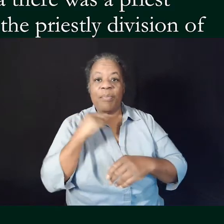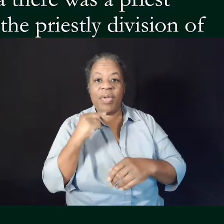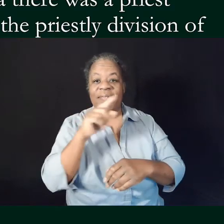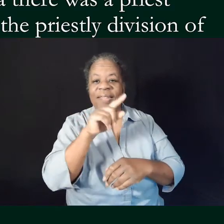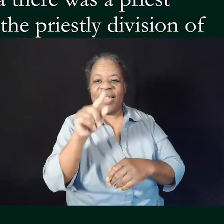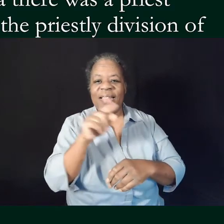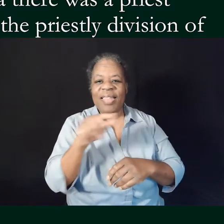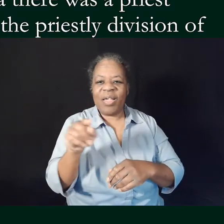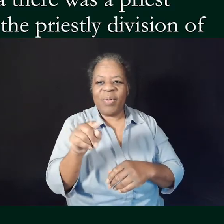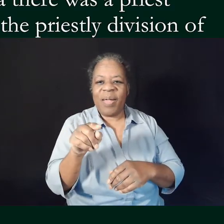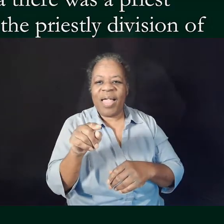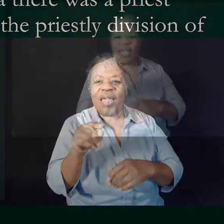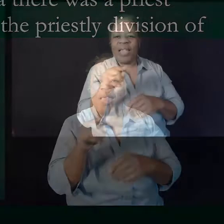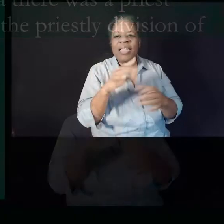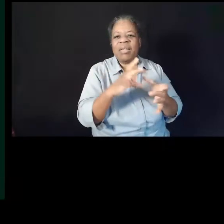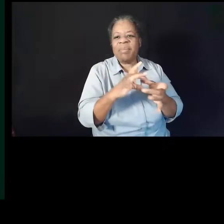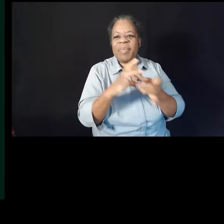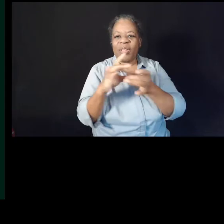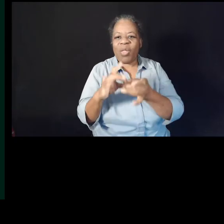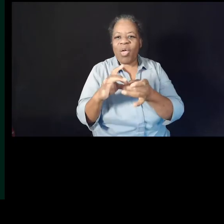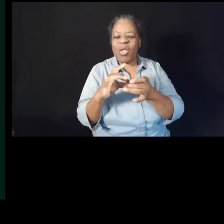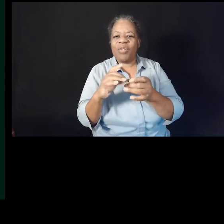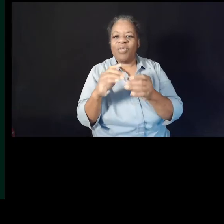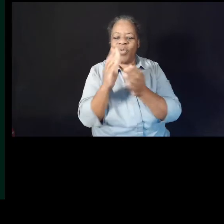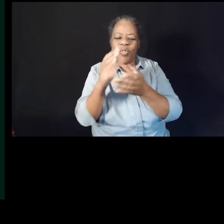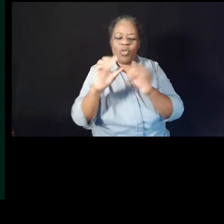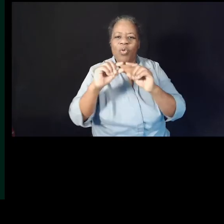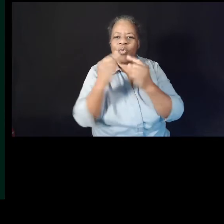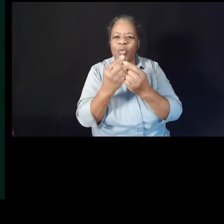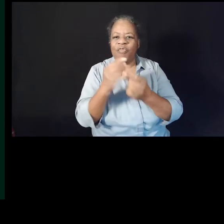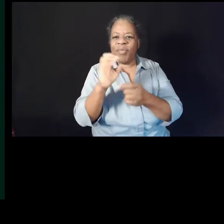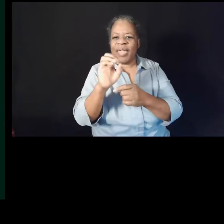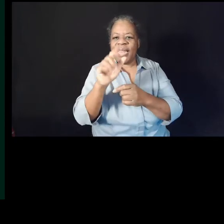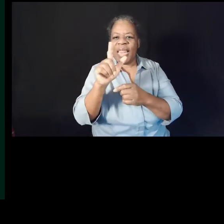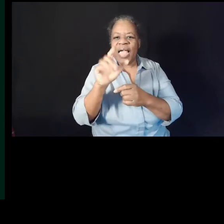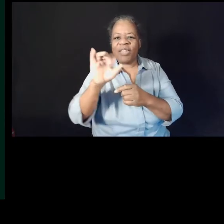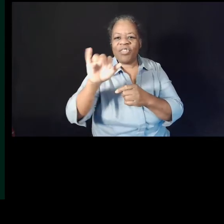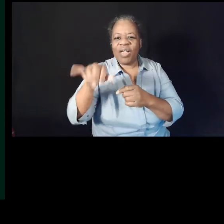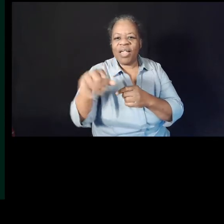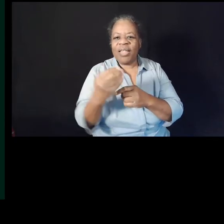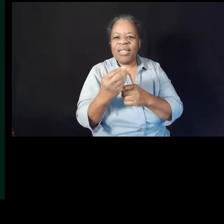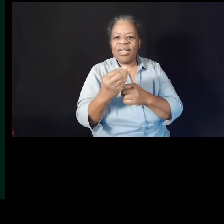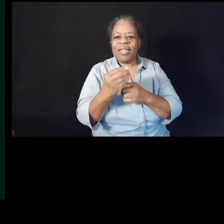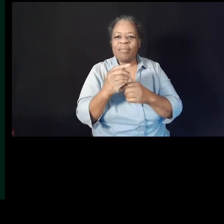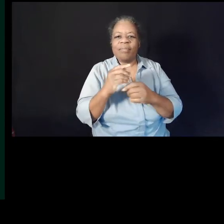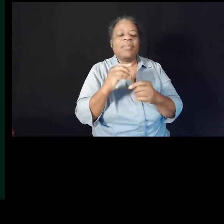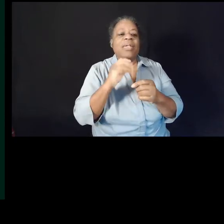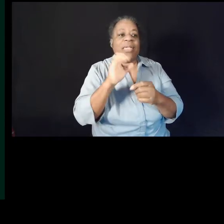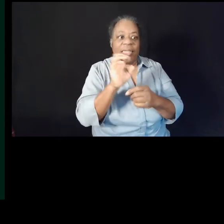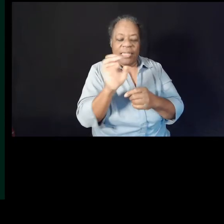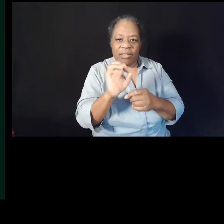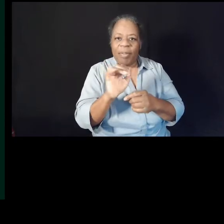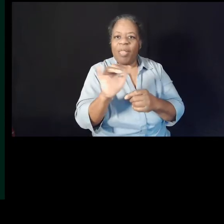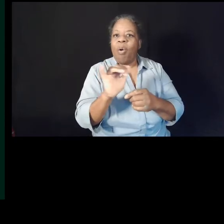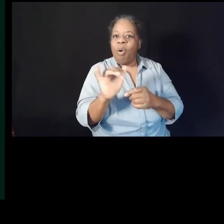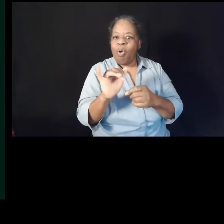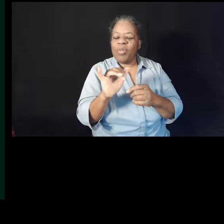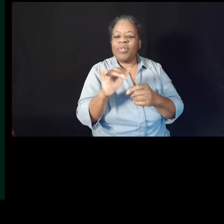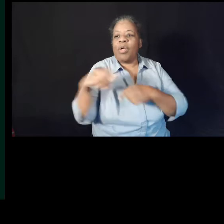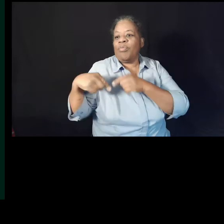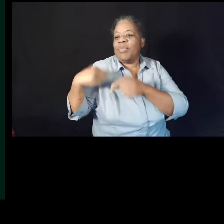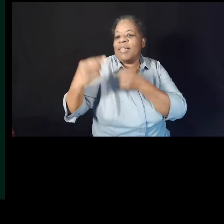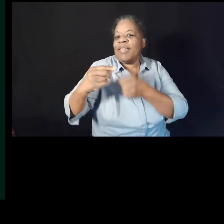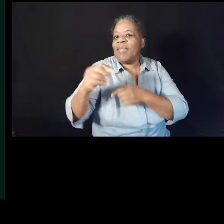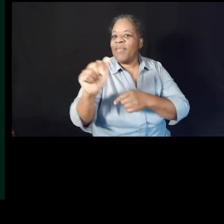of Abijah. His wife, Elizabeth, was also a descendant of Aaron. Both of them were righteous in the sight of God, observing all the